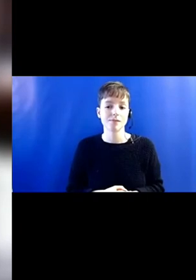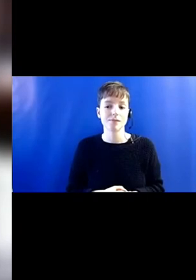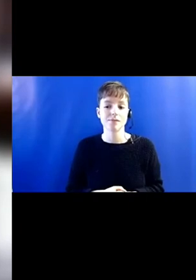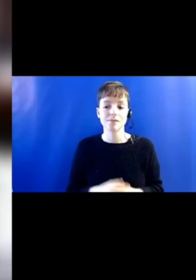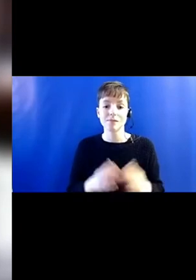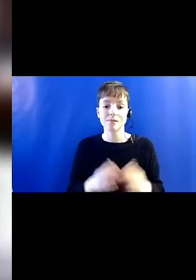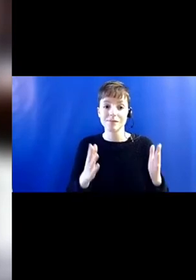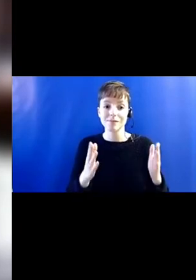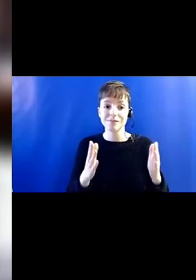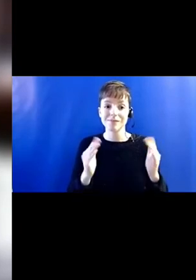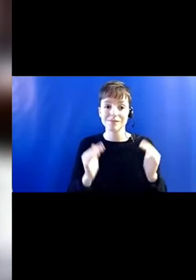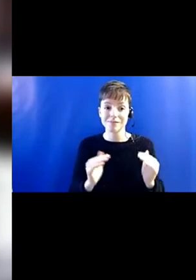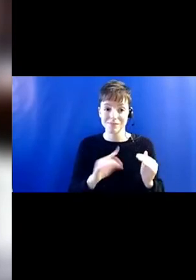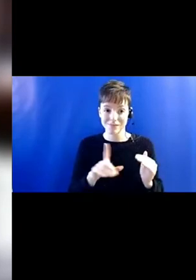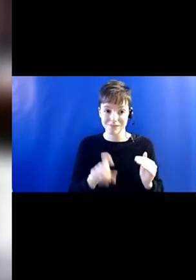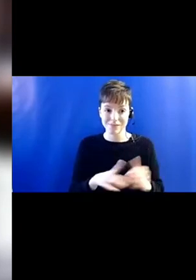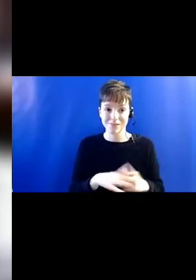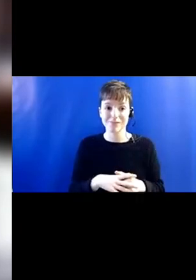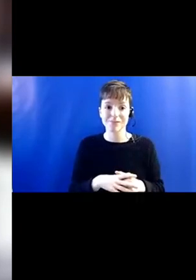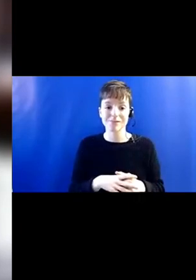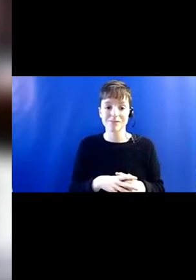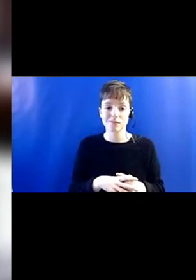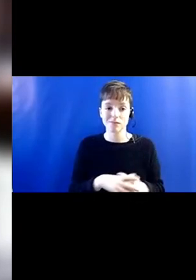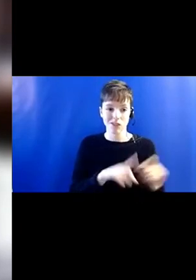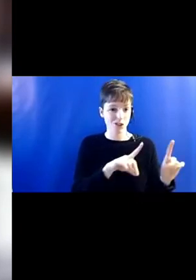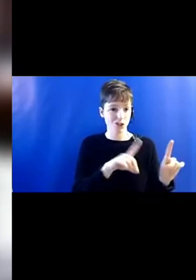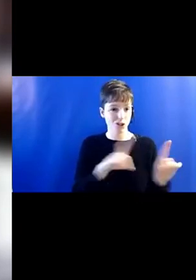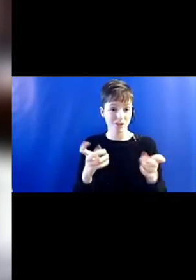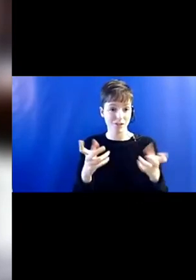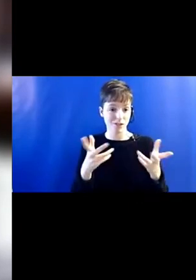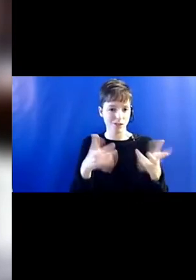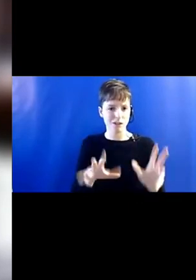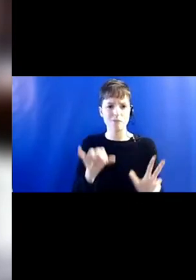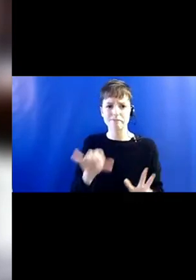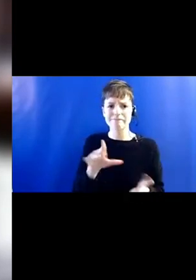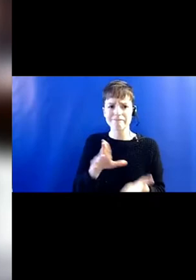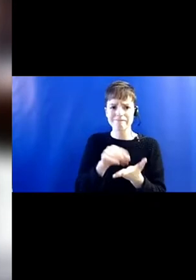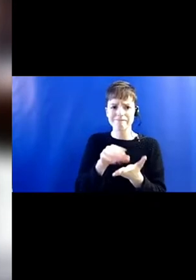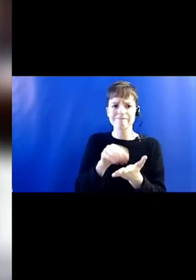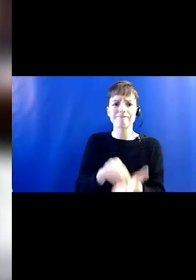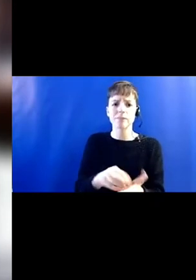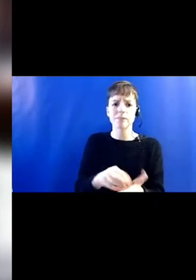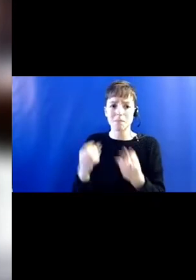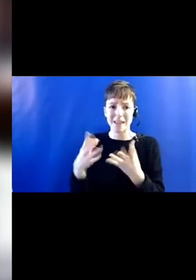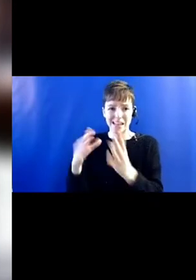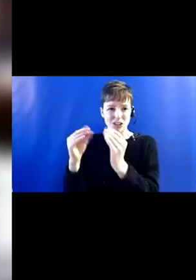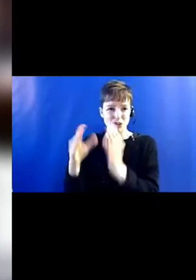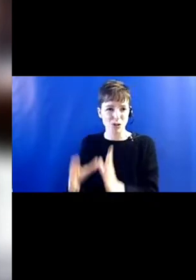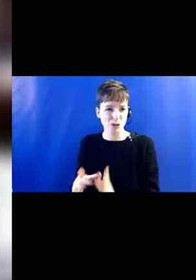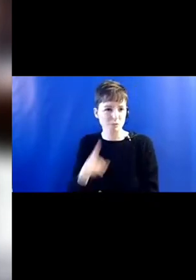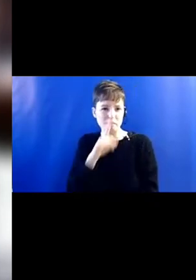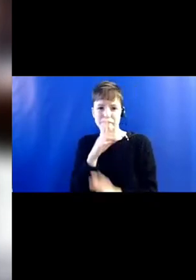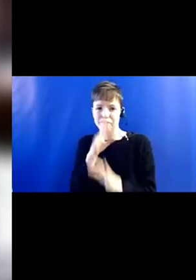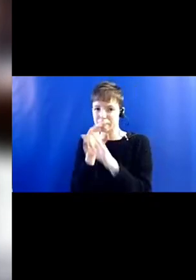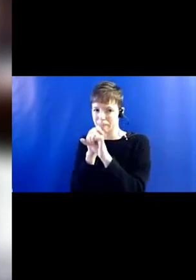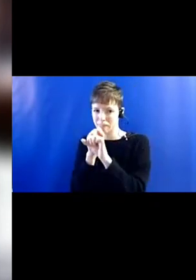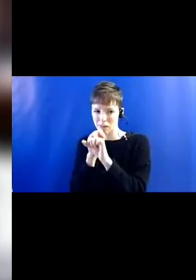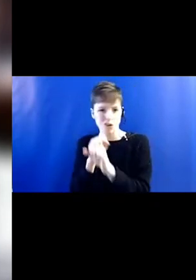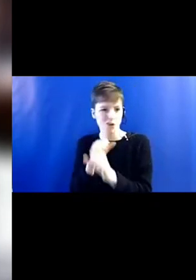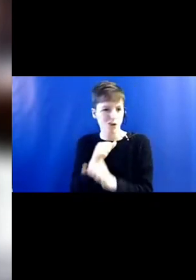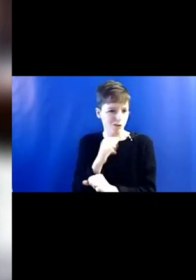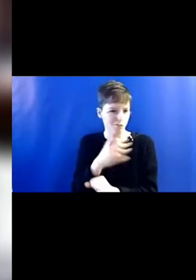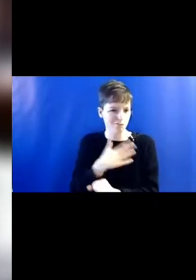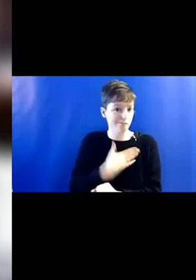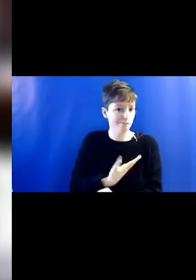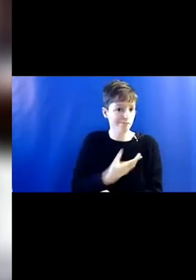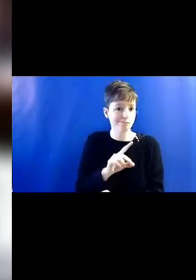Next, we have learned from the survey that many instructors have not disclosed their disability in the workplace due to stigma and